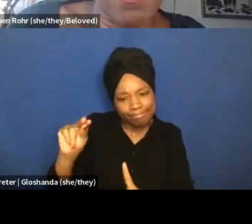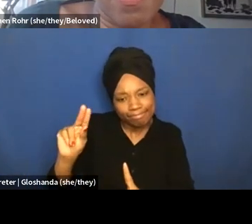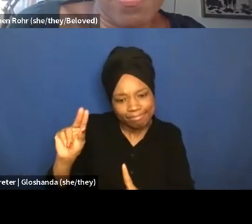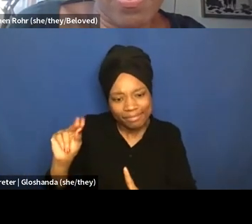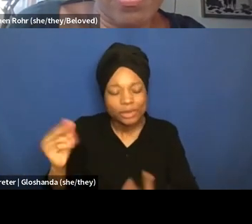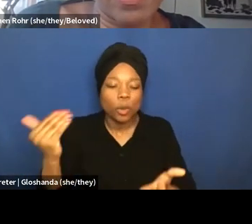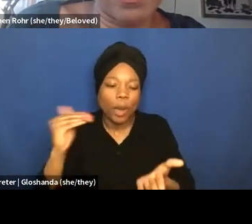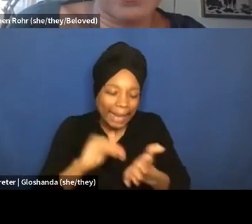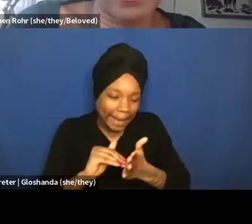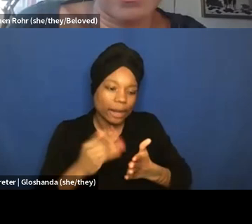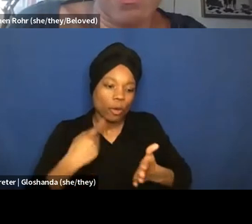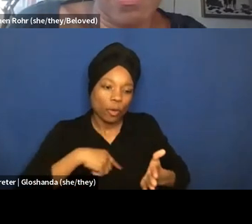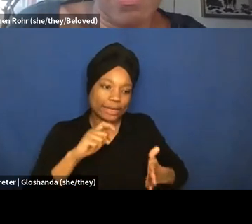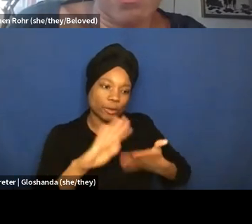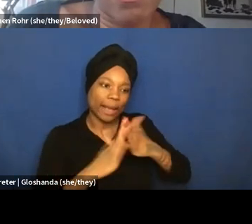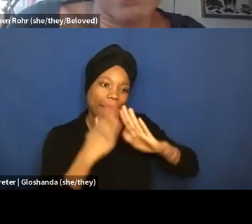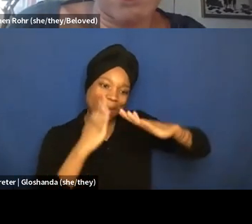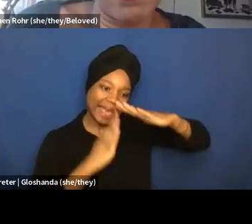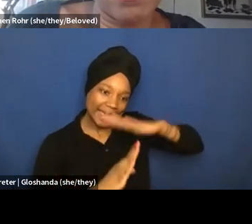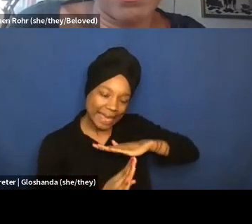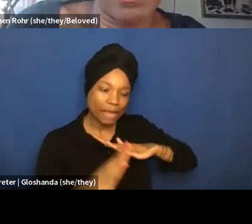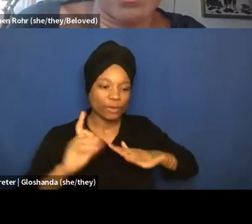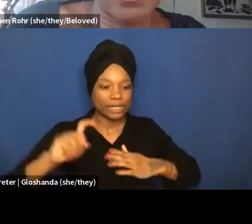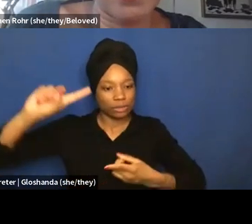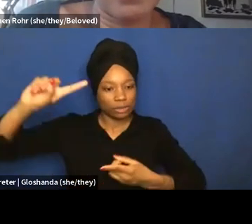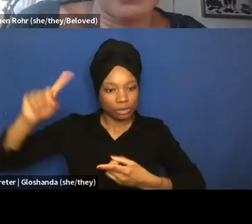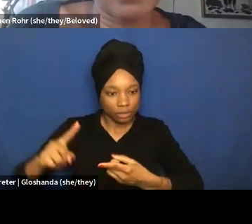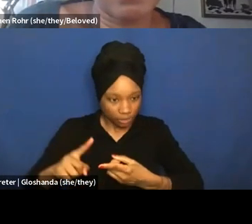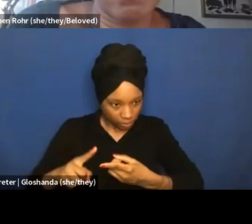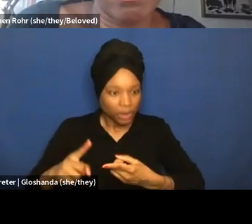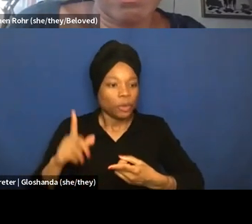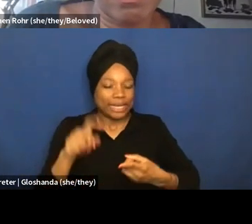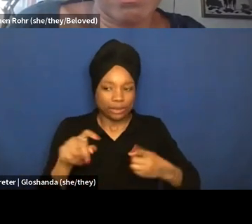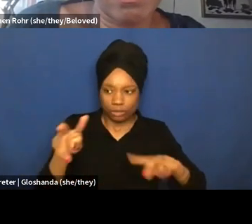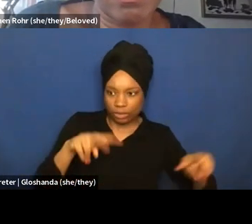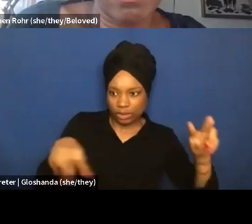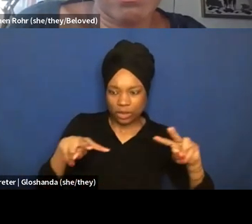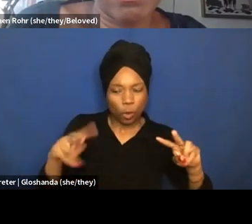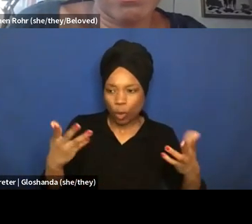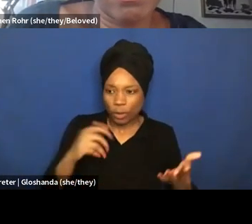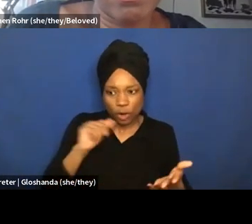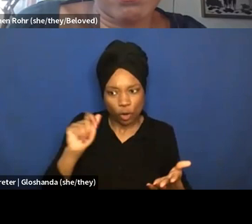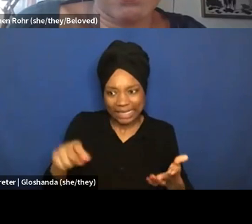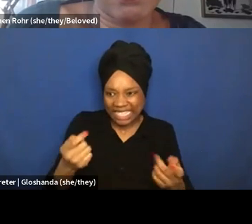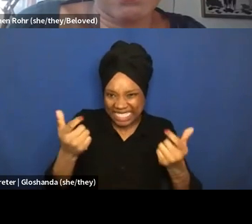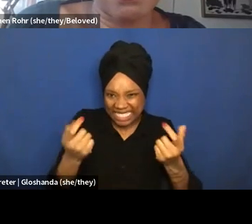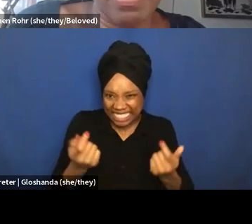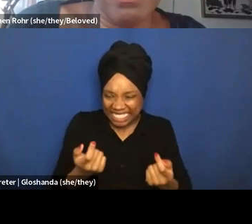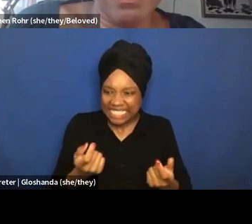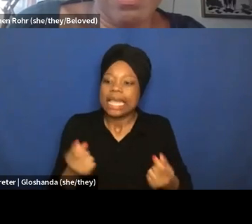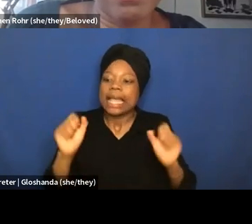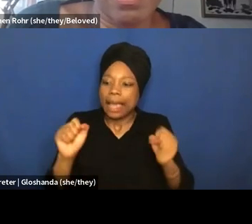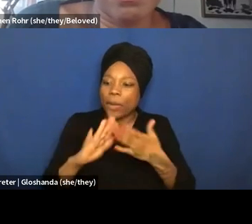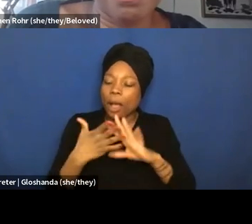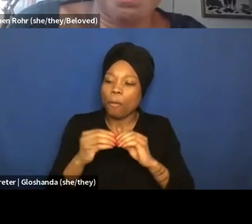of downsizing and de-escalating things that can bear to be smaller so that other things may grow in